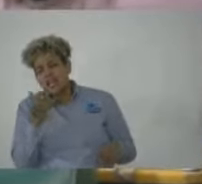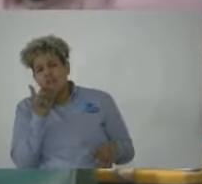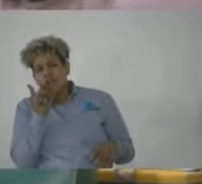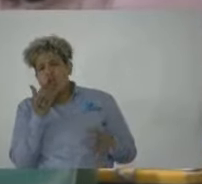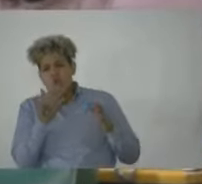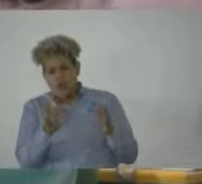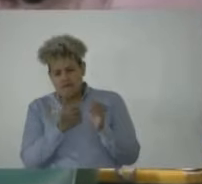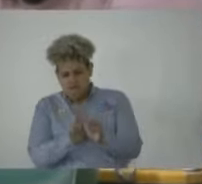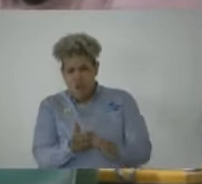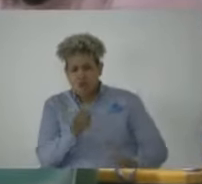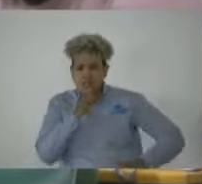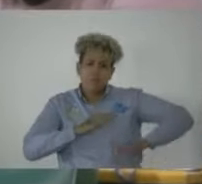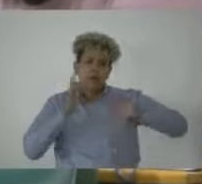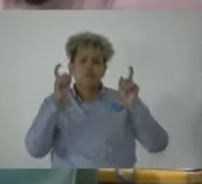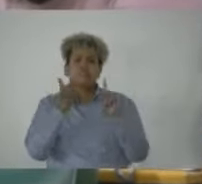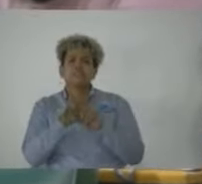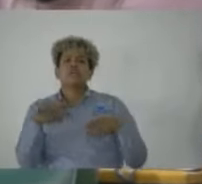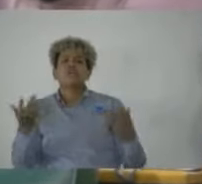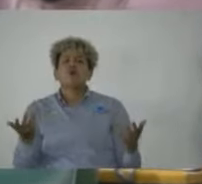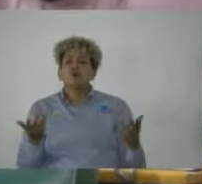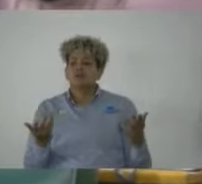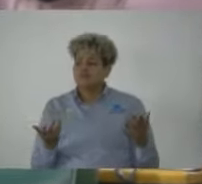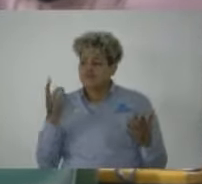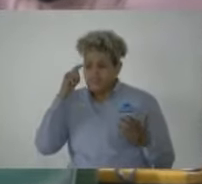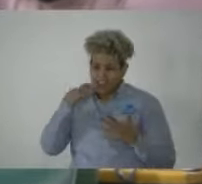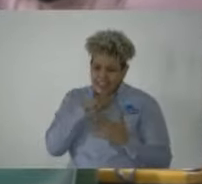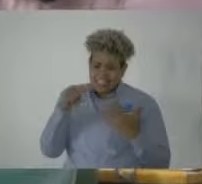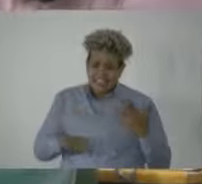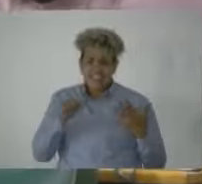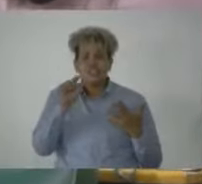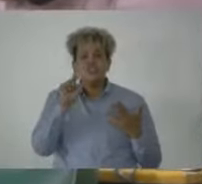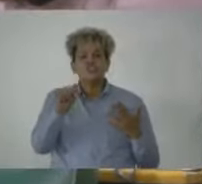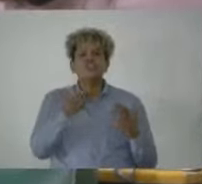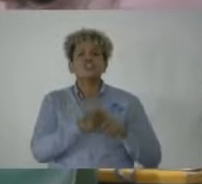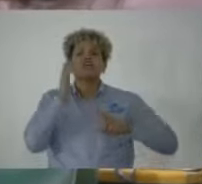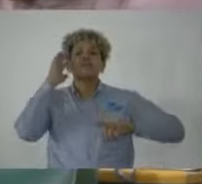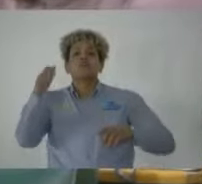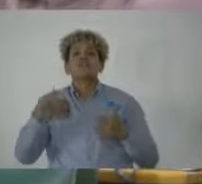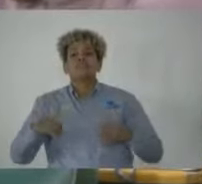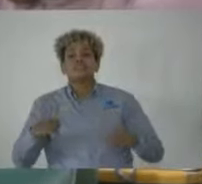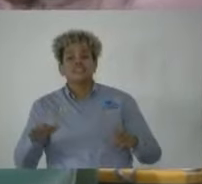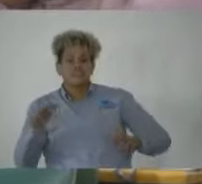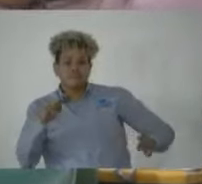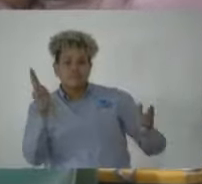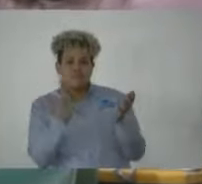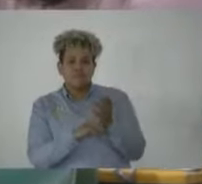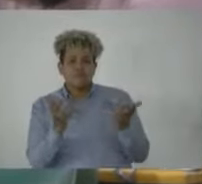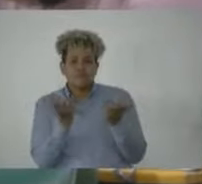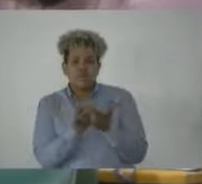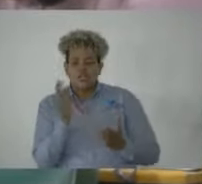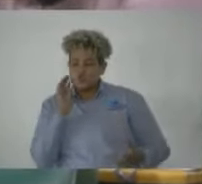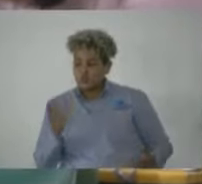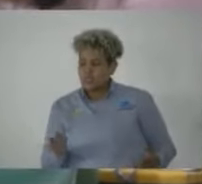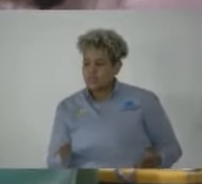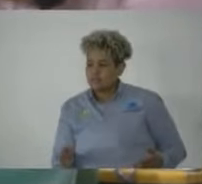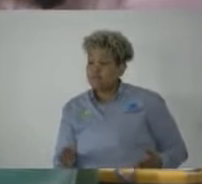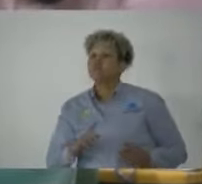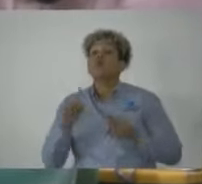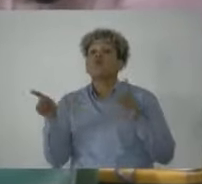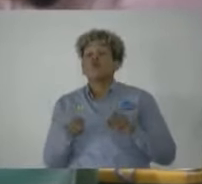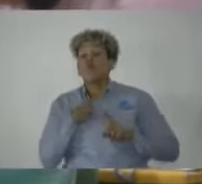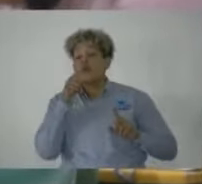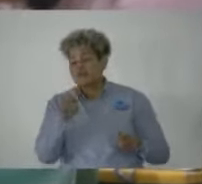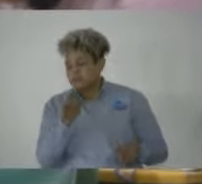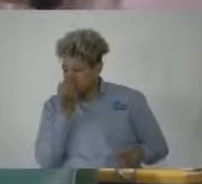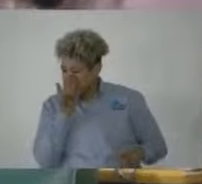It follows, Madam Speaker, that for these, GCT will continue to apply. So let me say it again. When